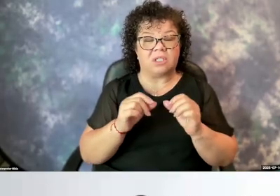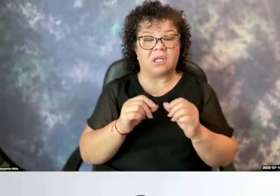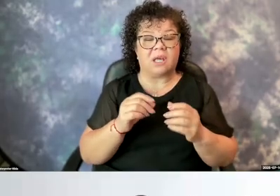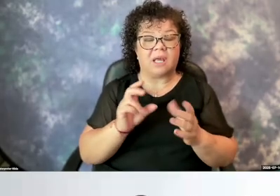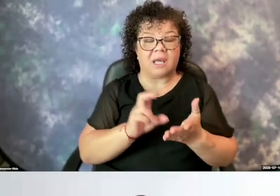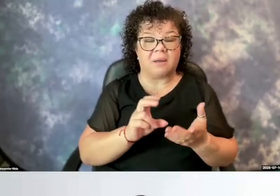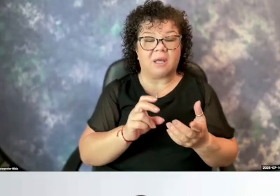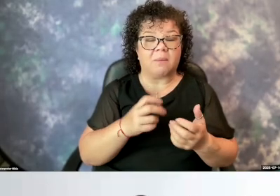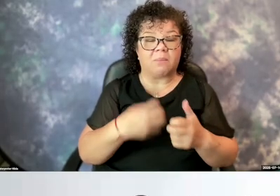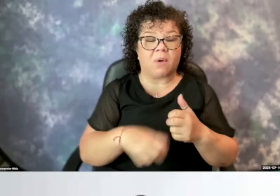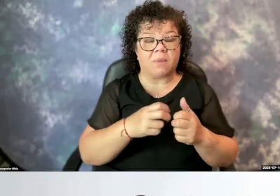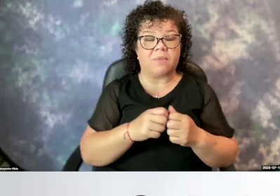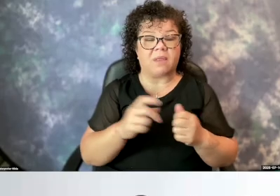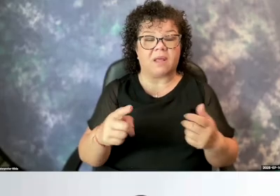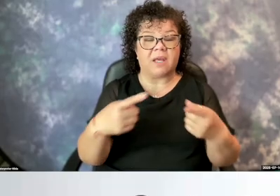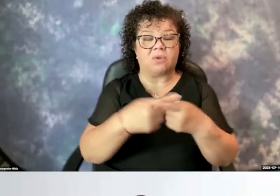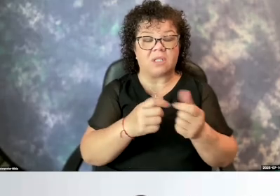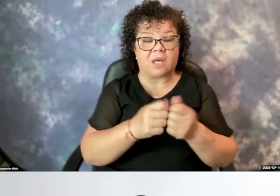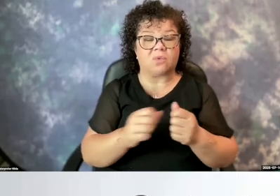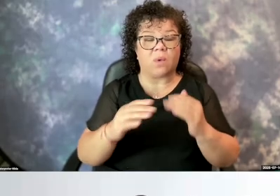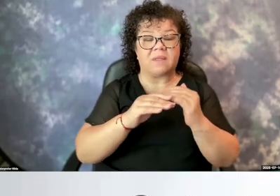of sustainable transportation and payments.